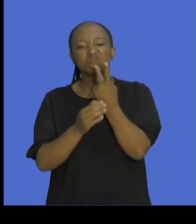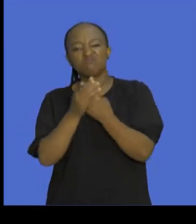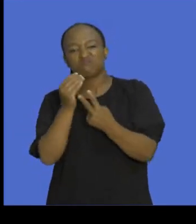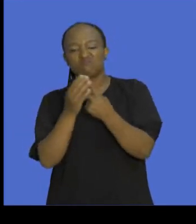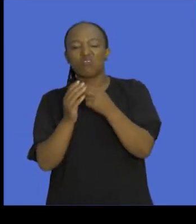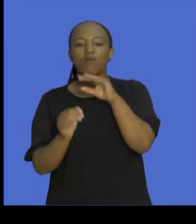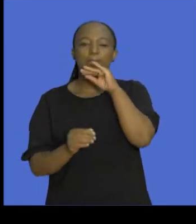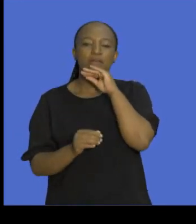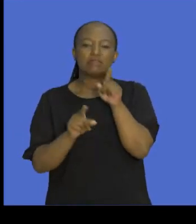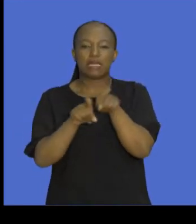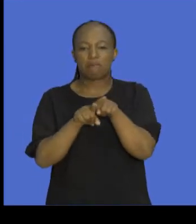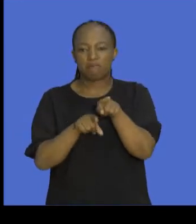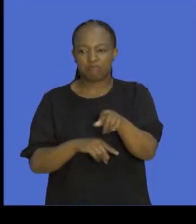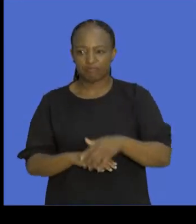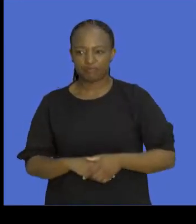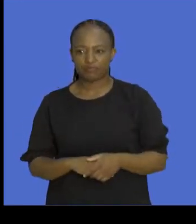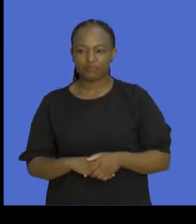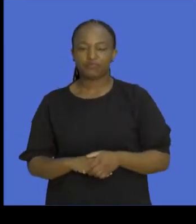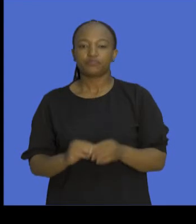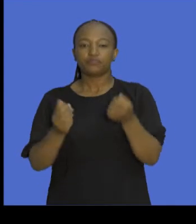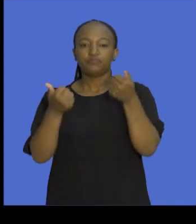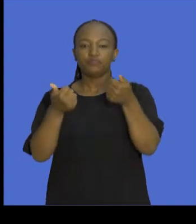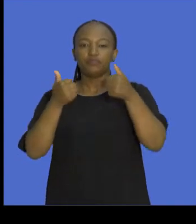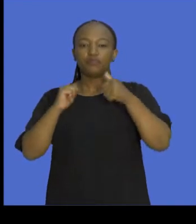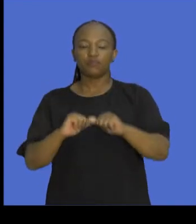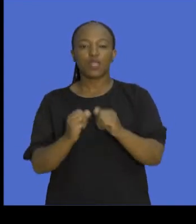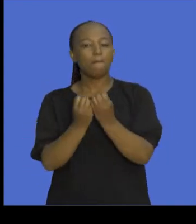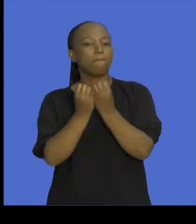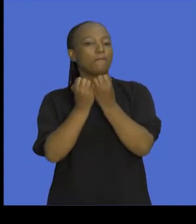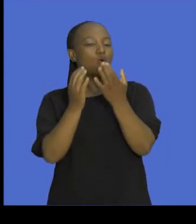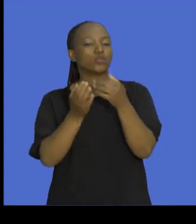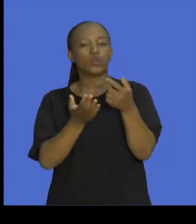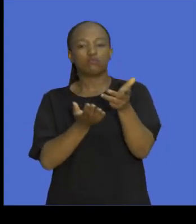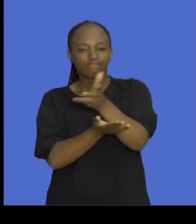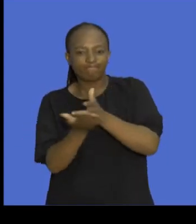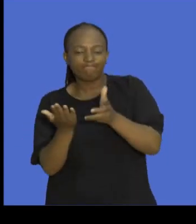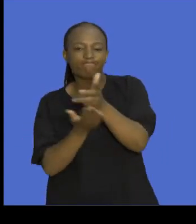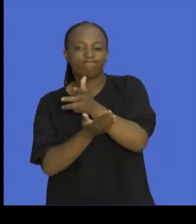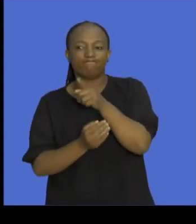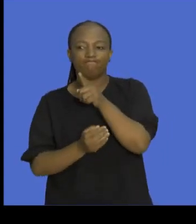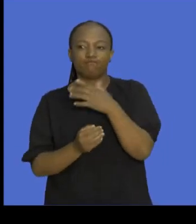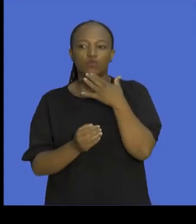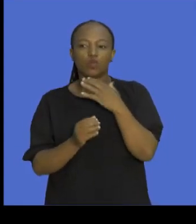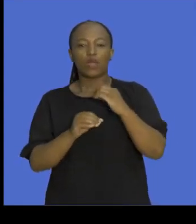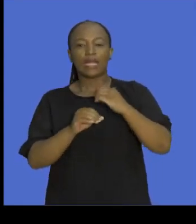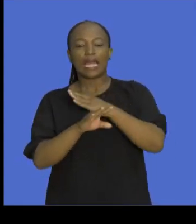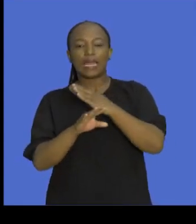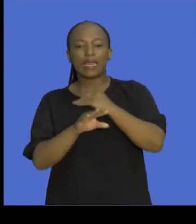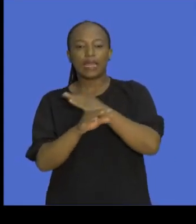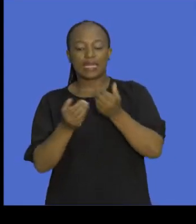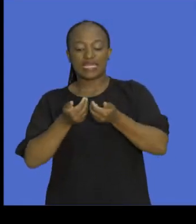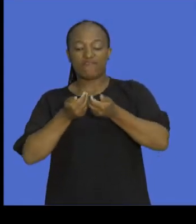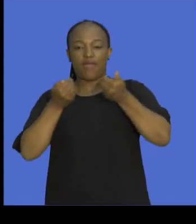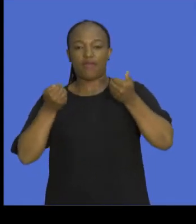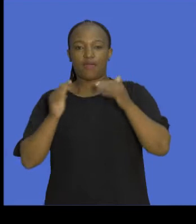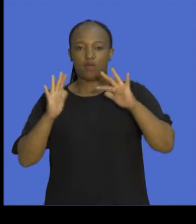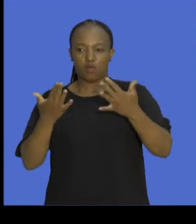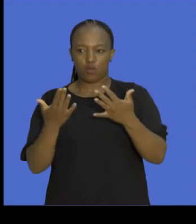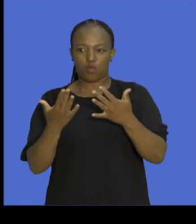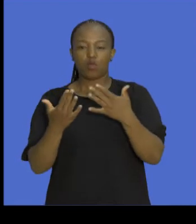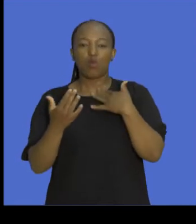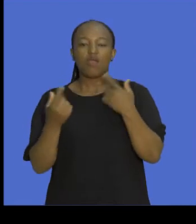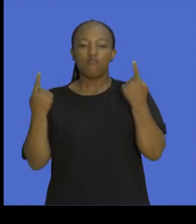refer to one and the same thing. Another word or term that we'll use a lot in our discussion is current dividers in the